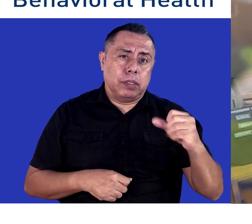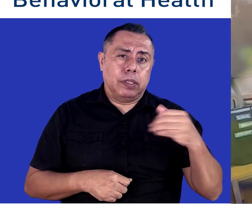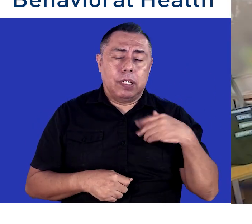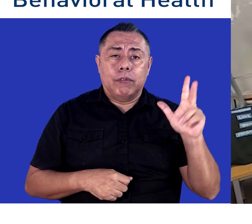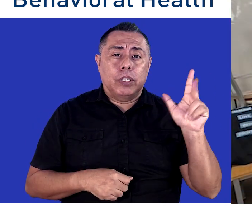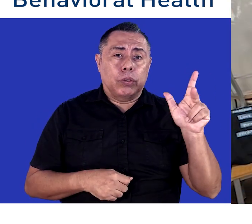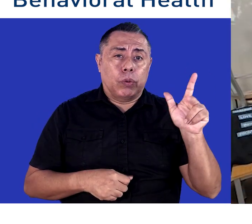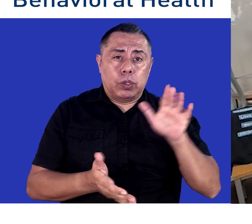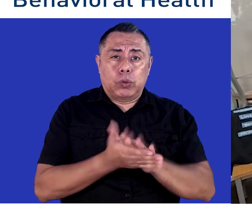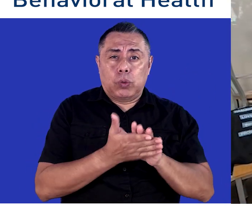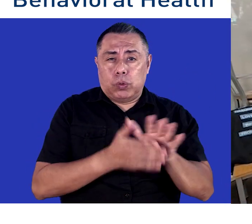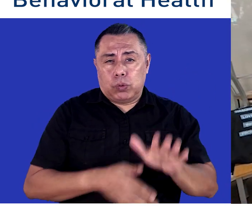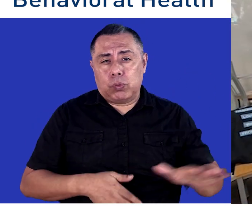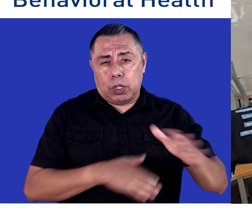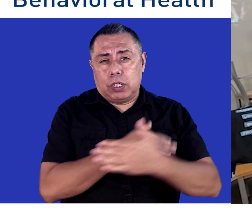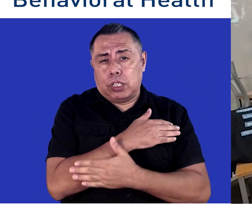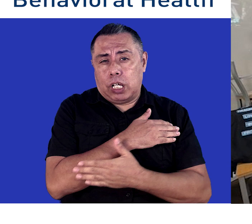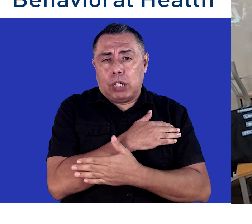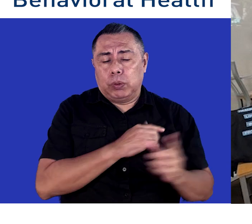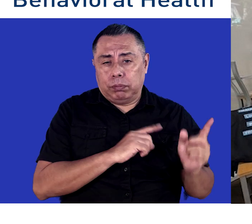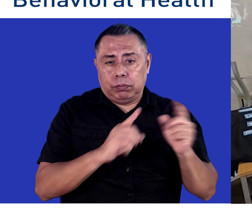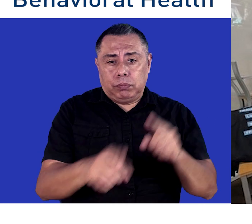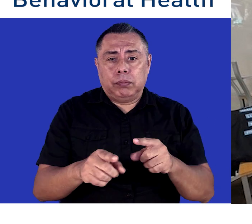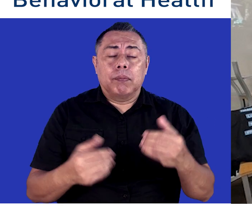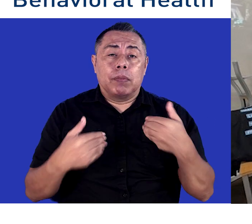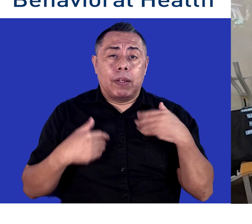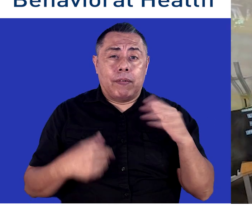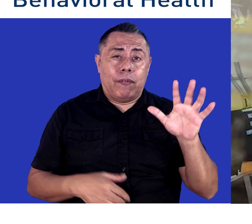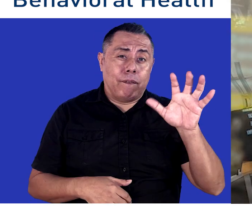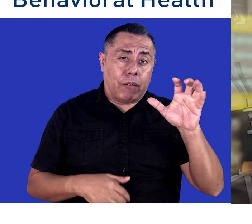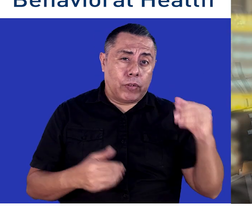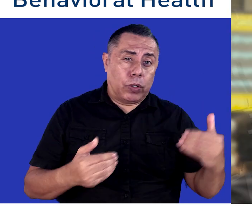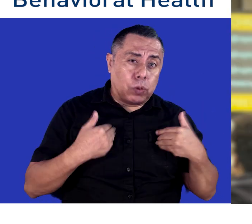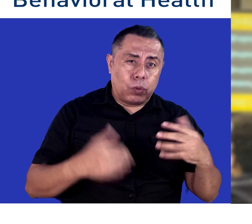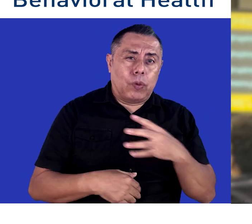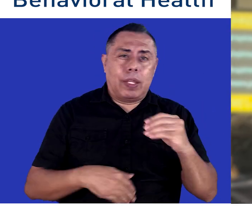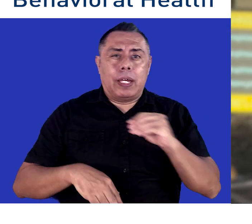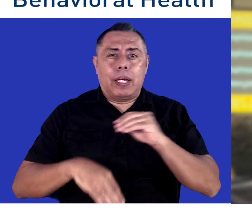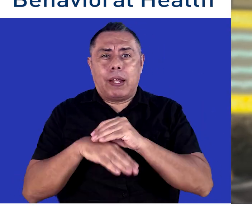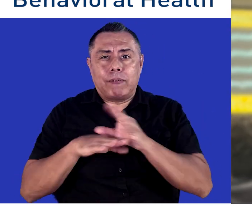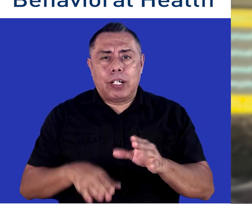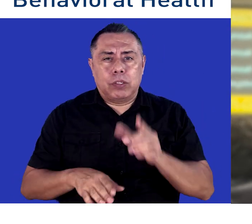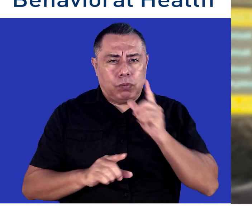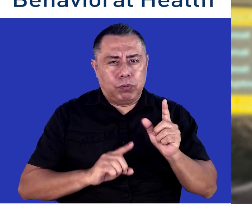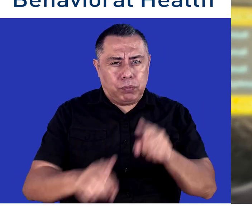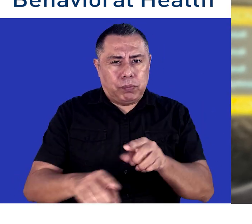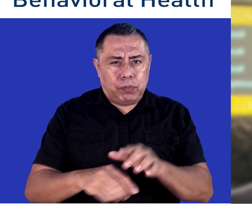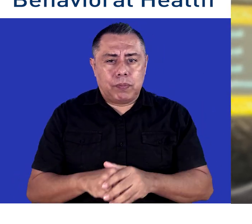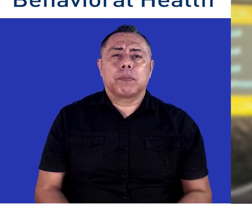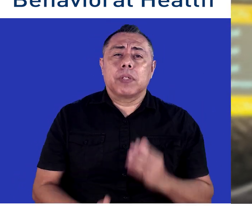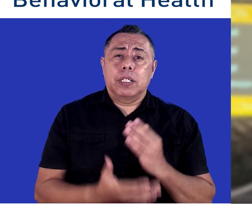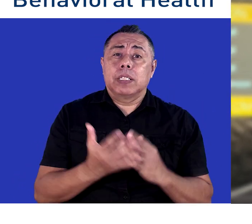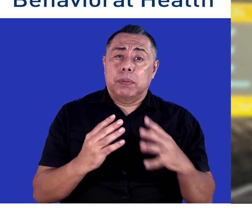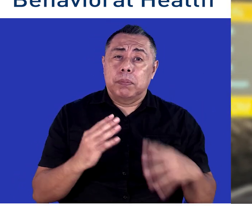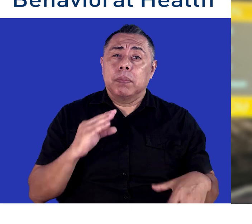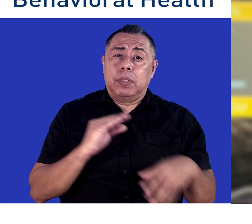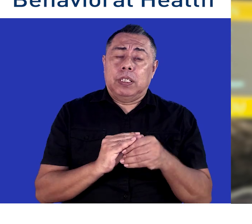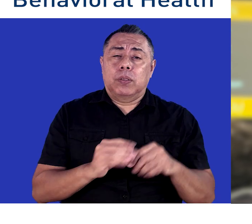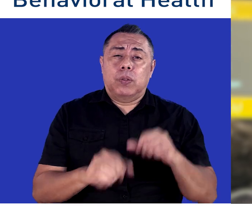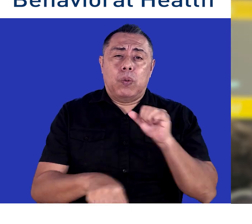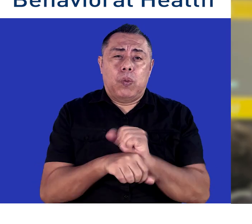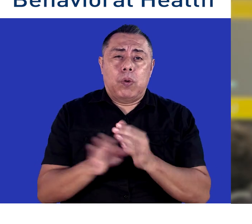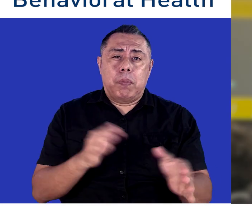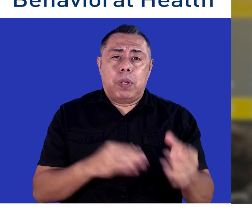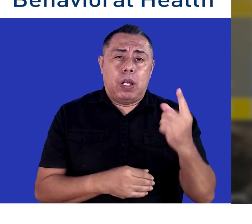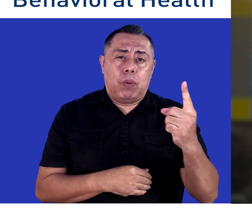23 schools countywide participated, and the events were attended by 500 youth and advisors. Some additional